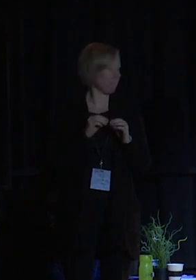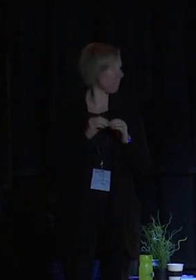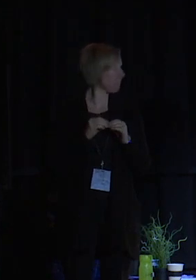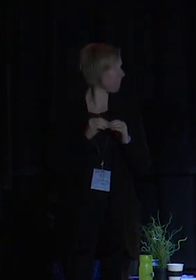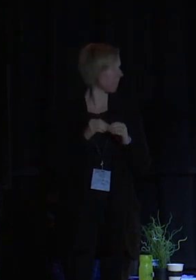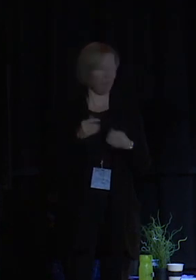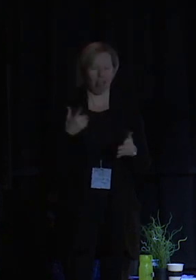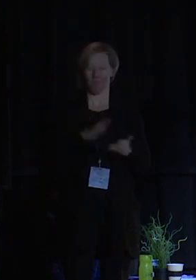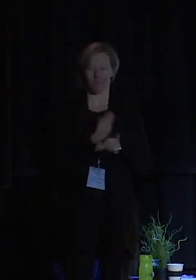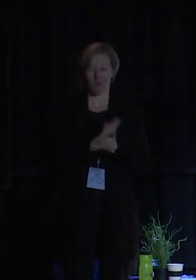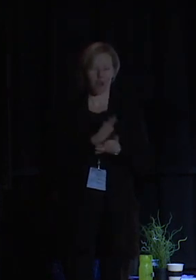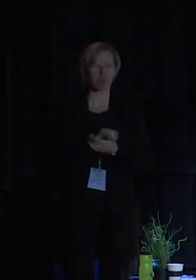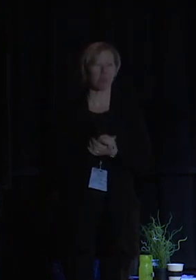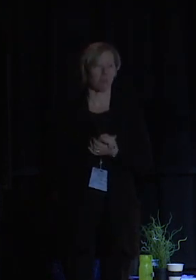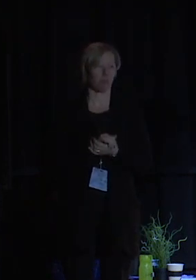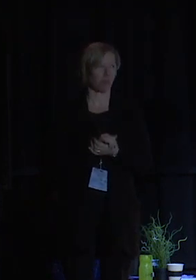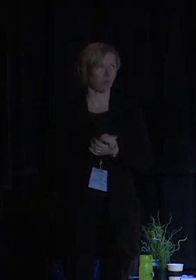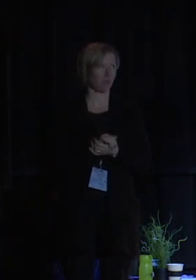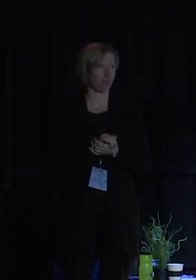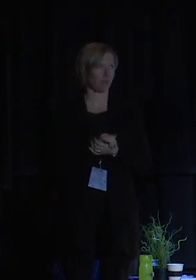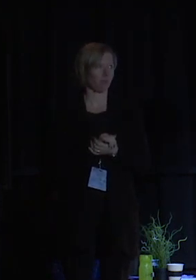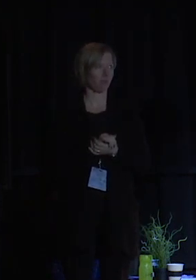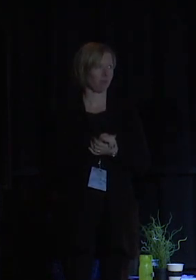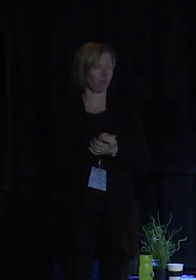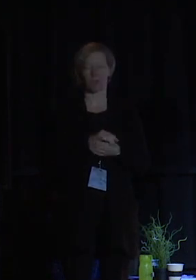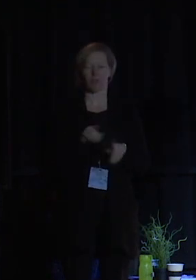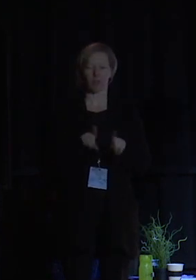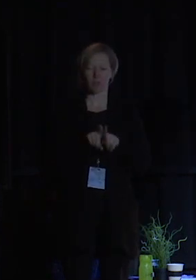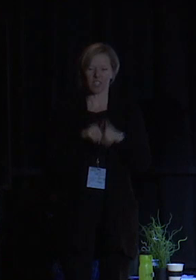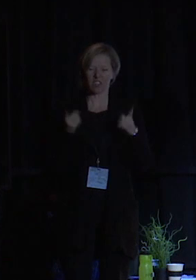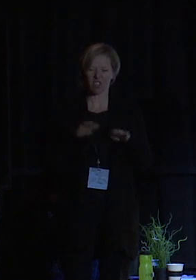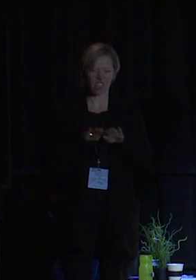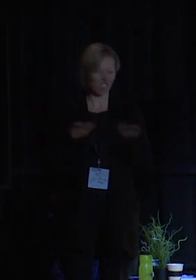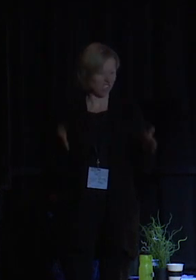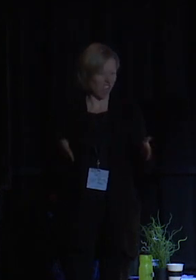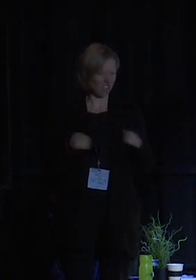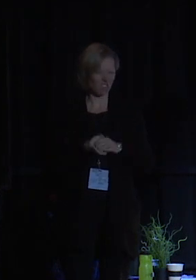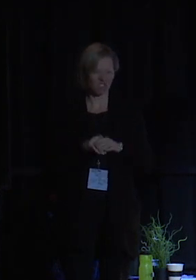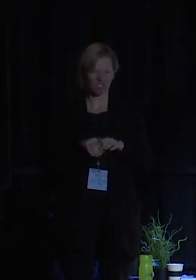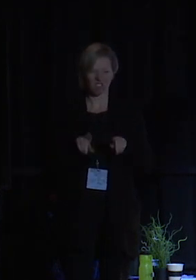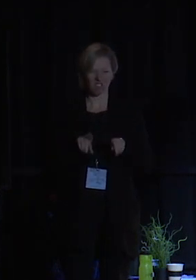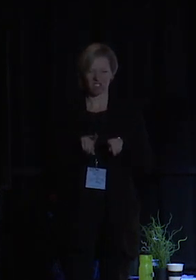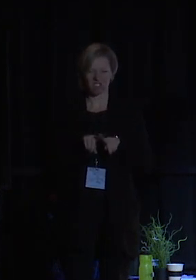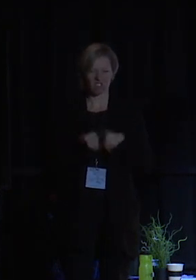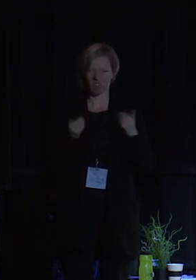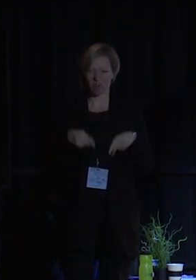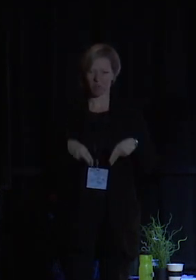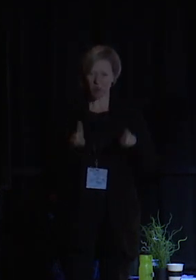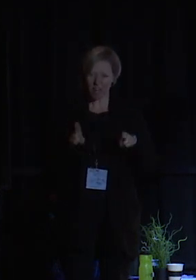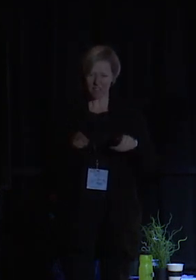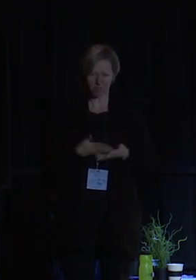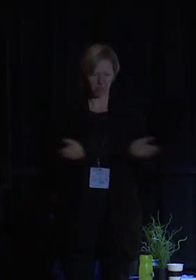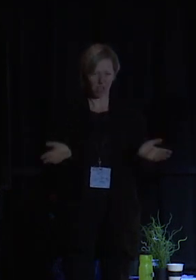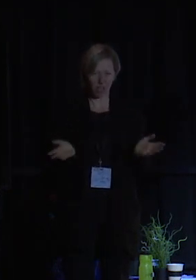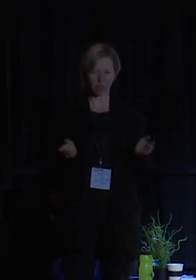fun. We've got loads of kind of sets and different kind of ways we can present it. It fits in a 10 by 10